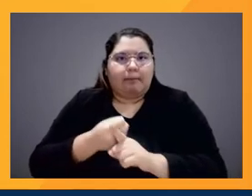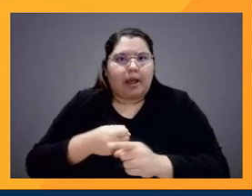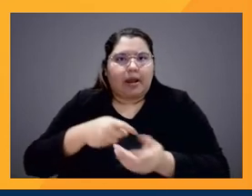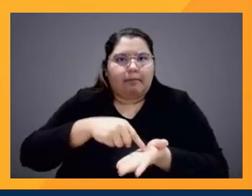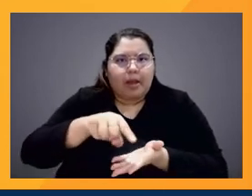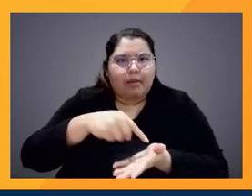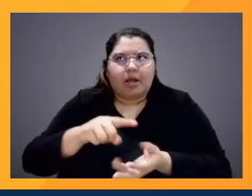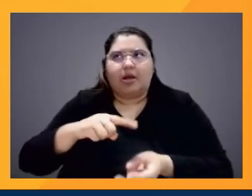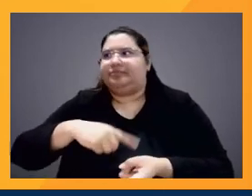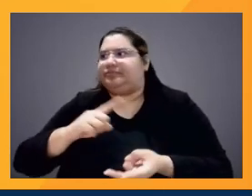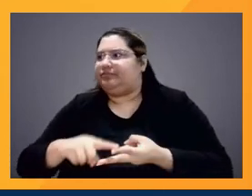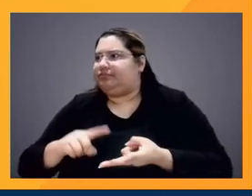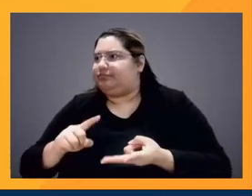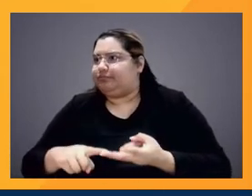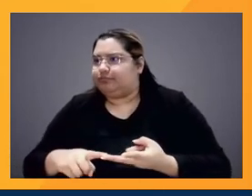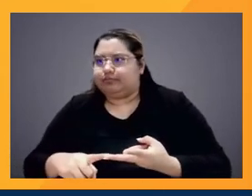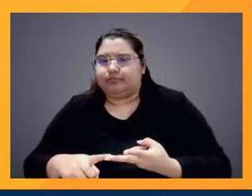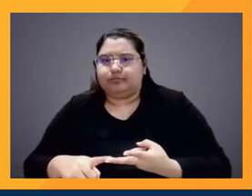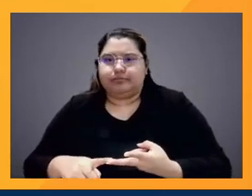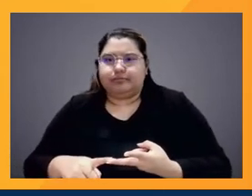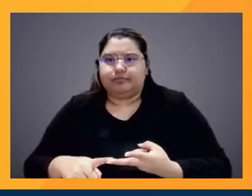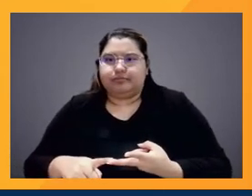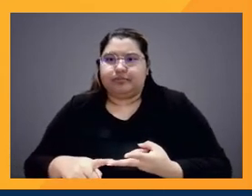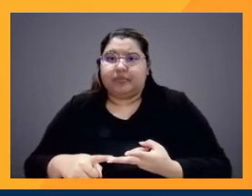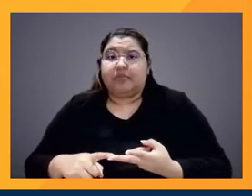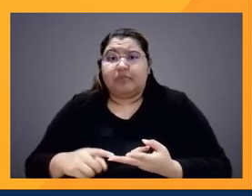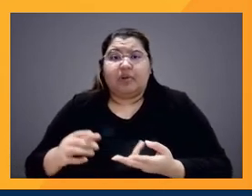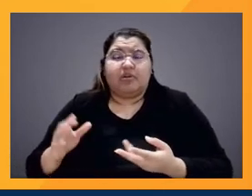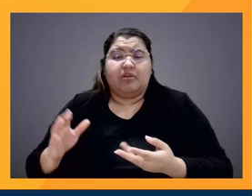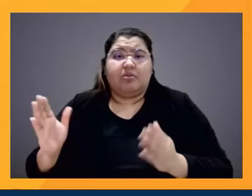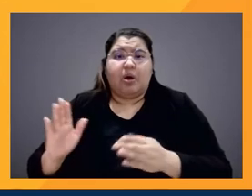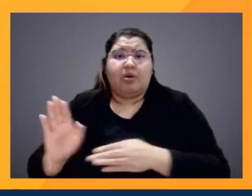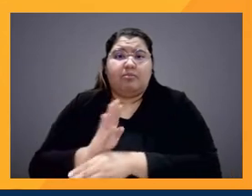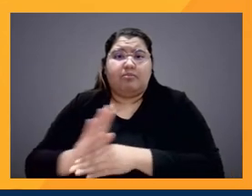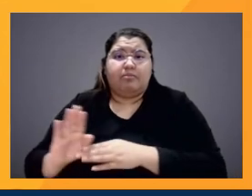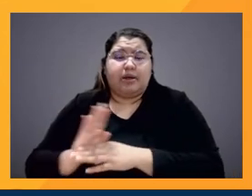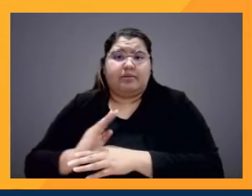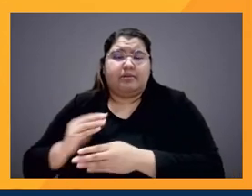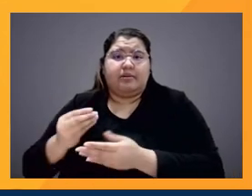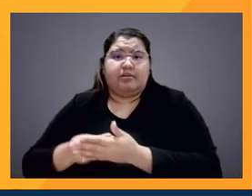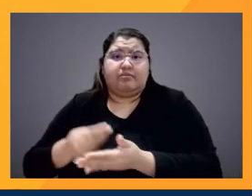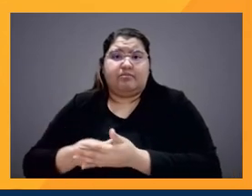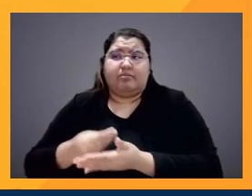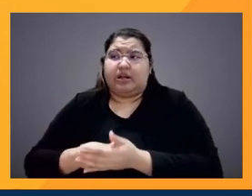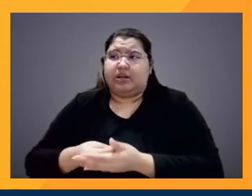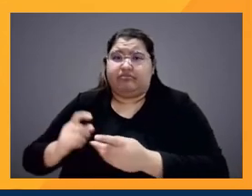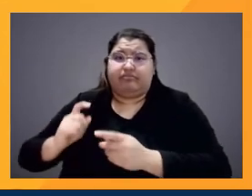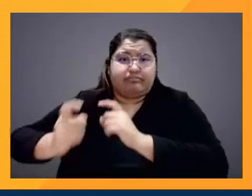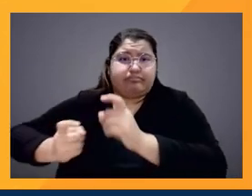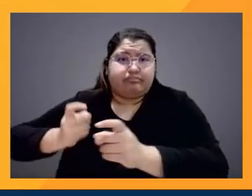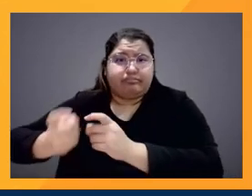neighborhoods and communities that have struggled to stay afloat during pandemic, even with government supports.